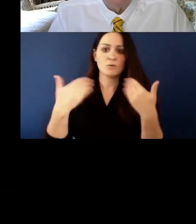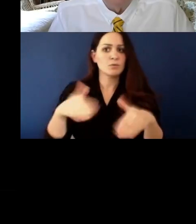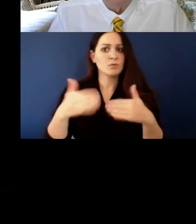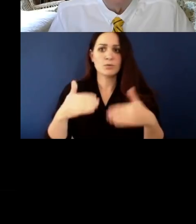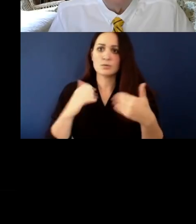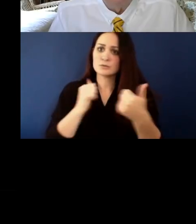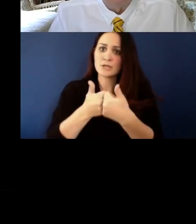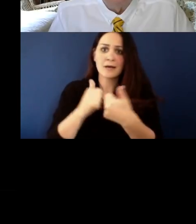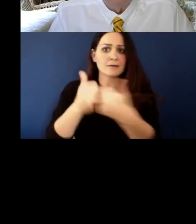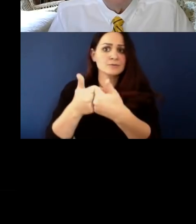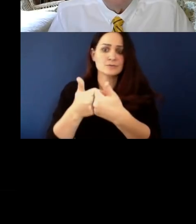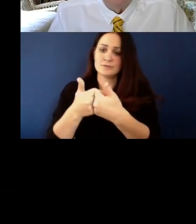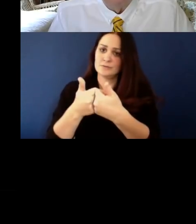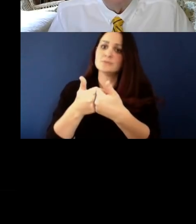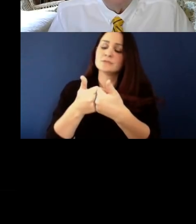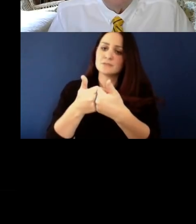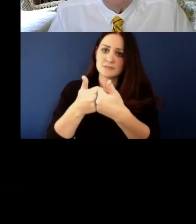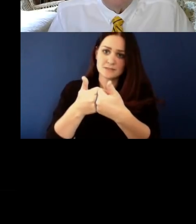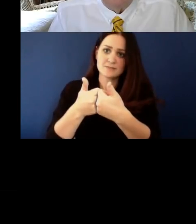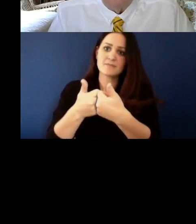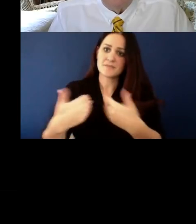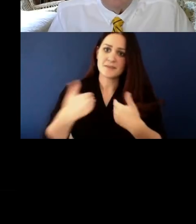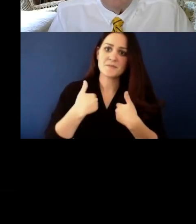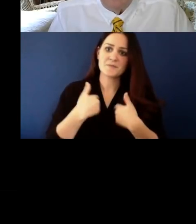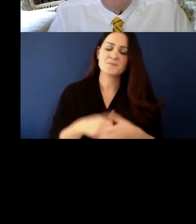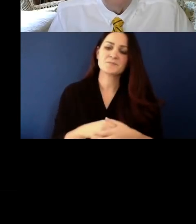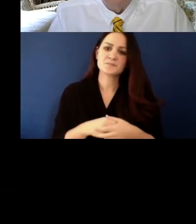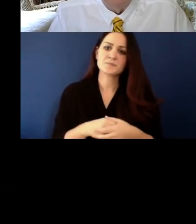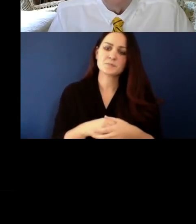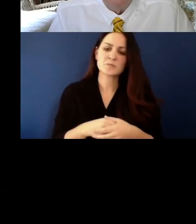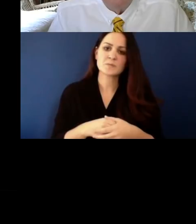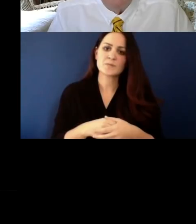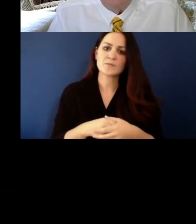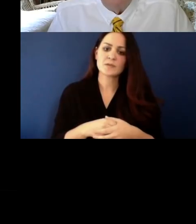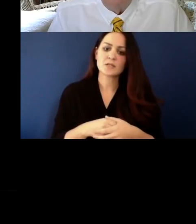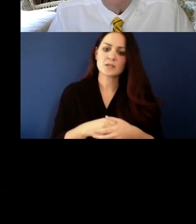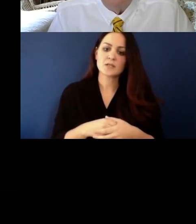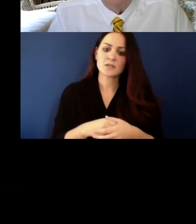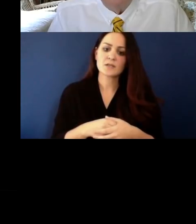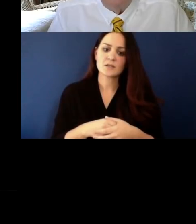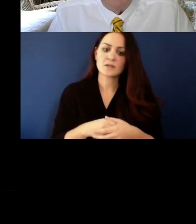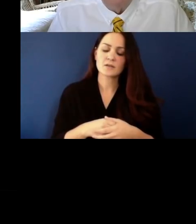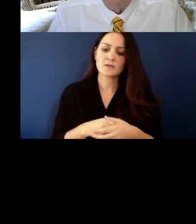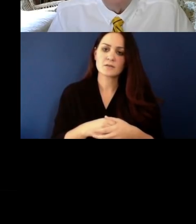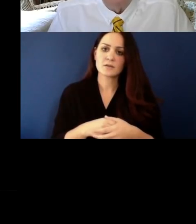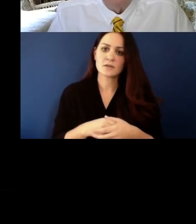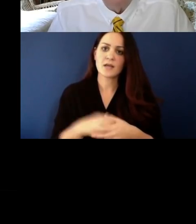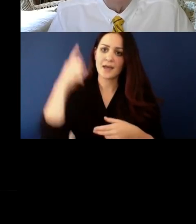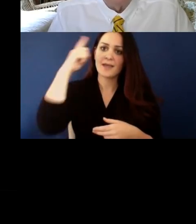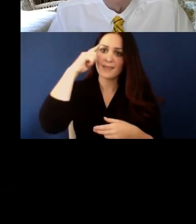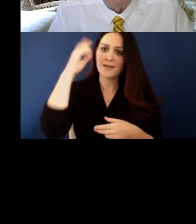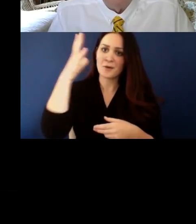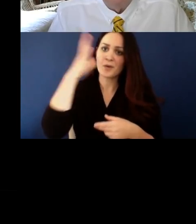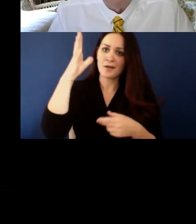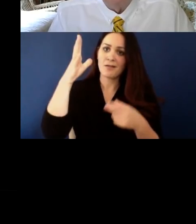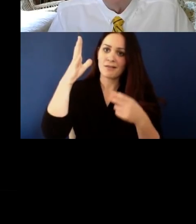difficult, challenging times that I think we will get through this. I don't know